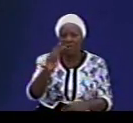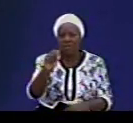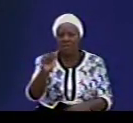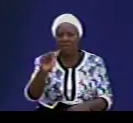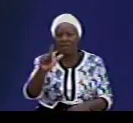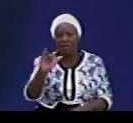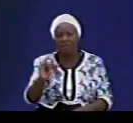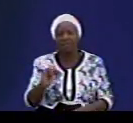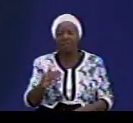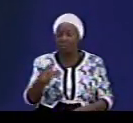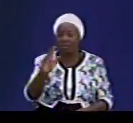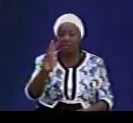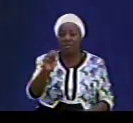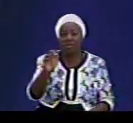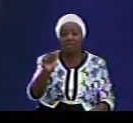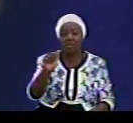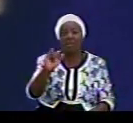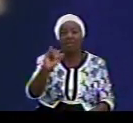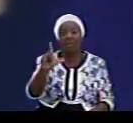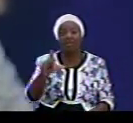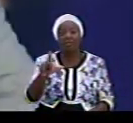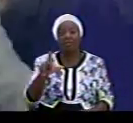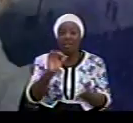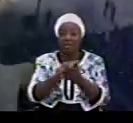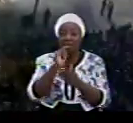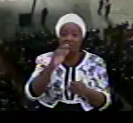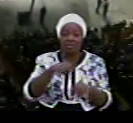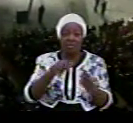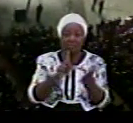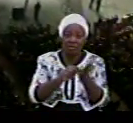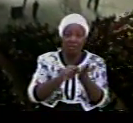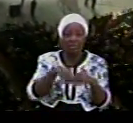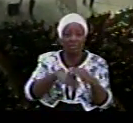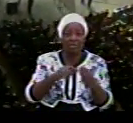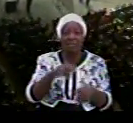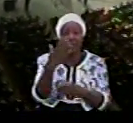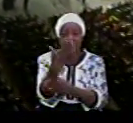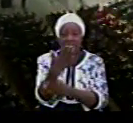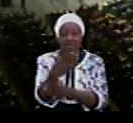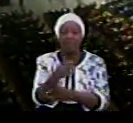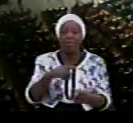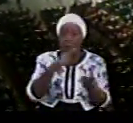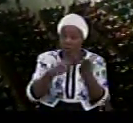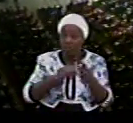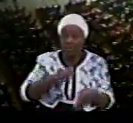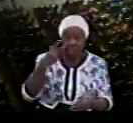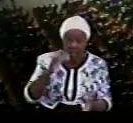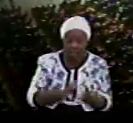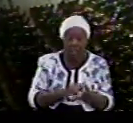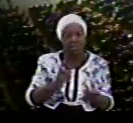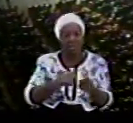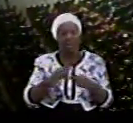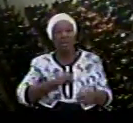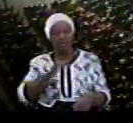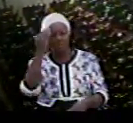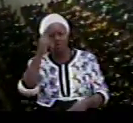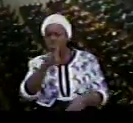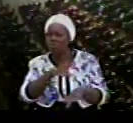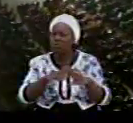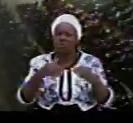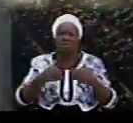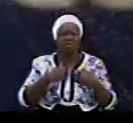nail-driven hand. Once I see that, then I know you don't have to.